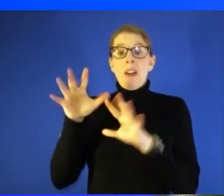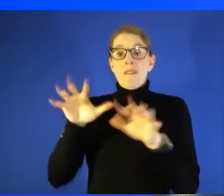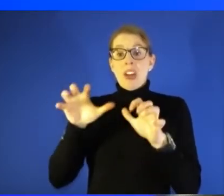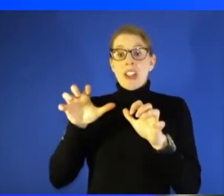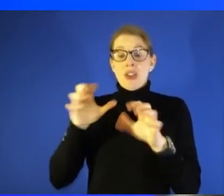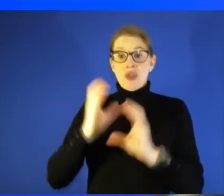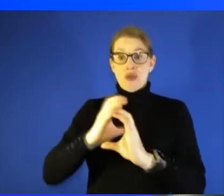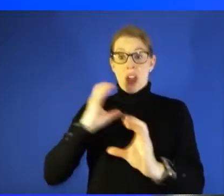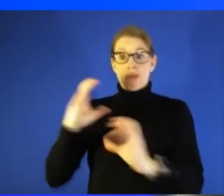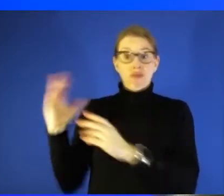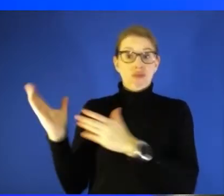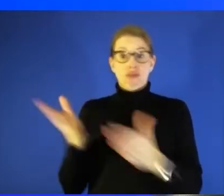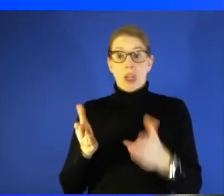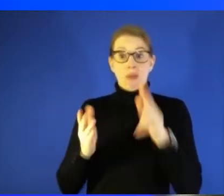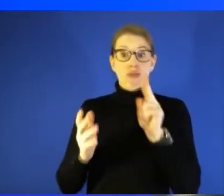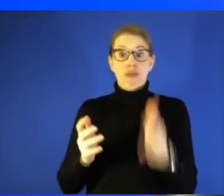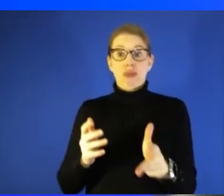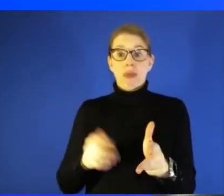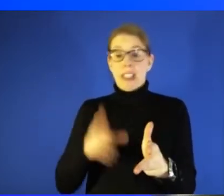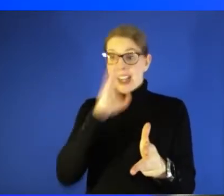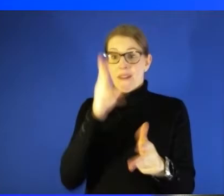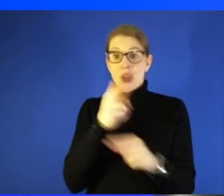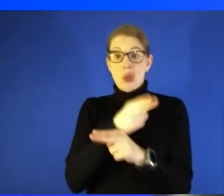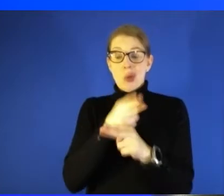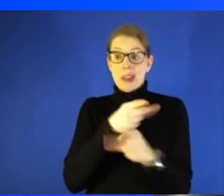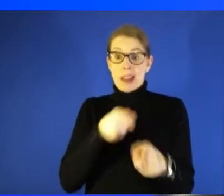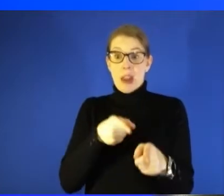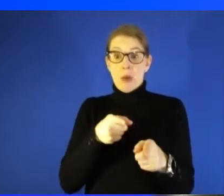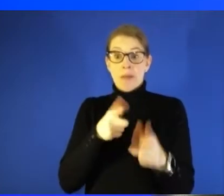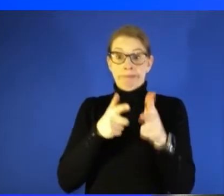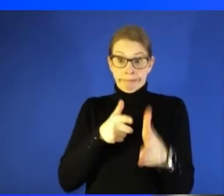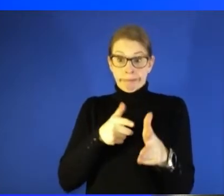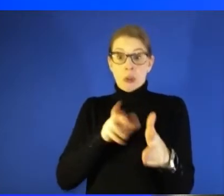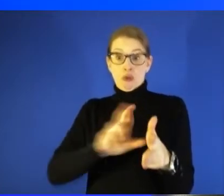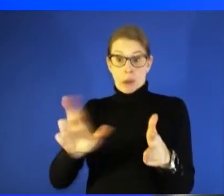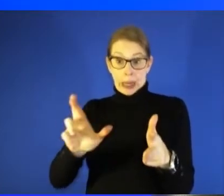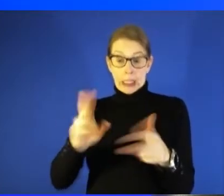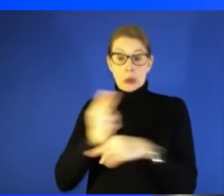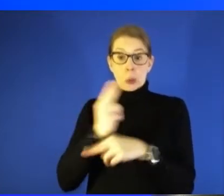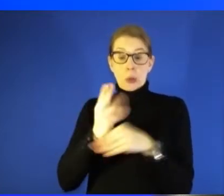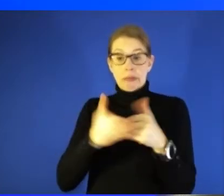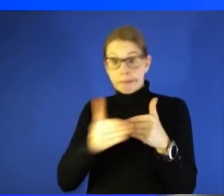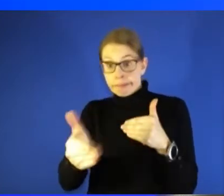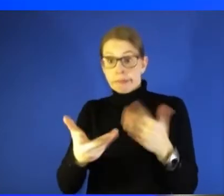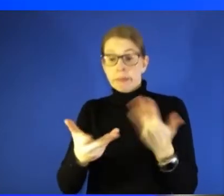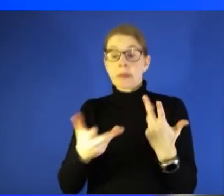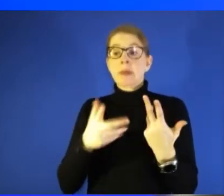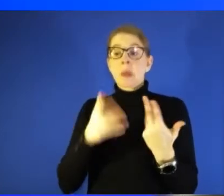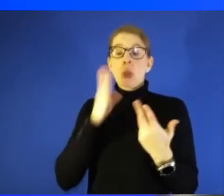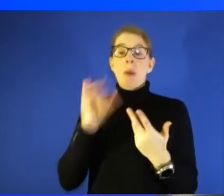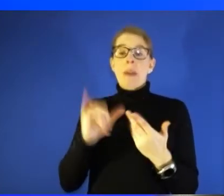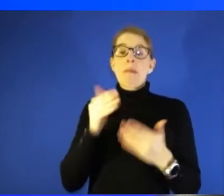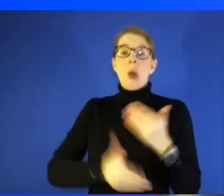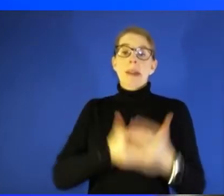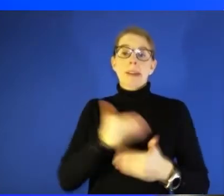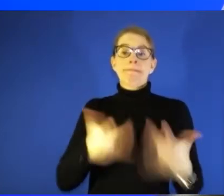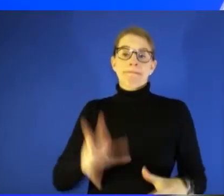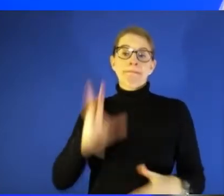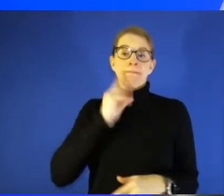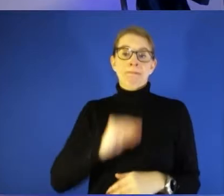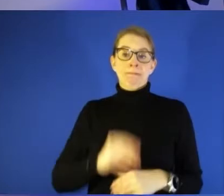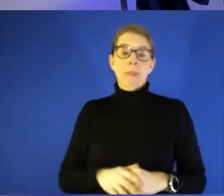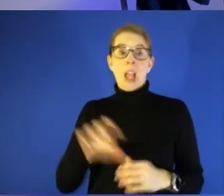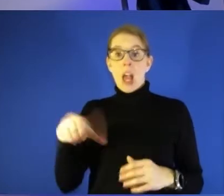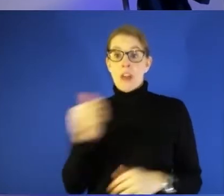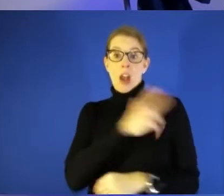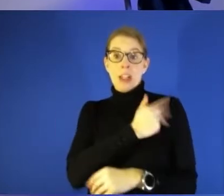We never had to use them. They were on standby, and so we know that process. And like you said, others have done that as well. But it's